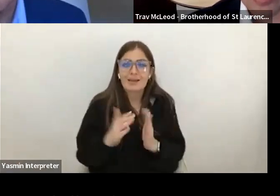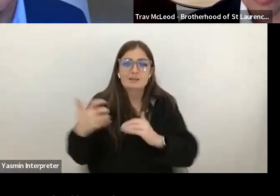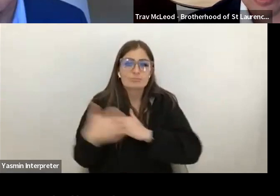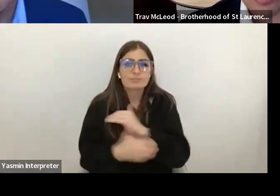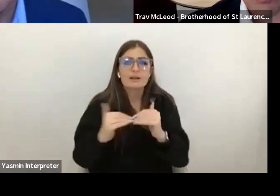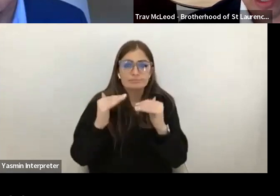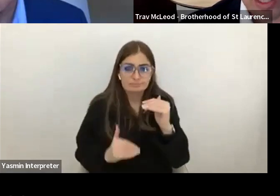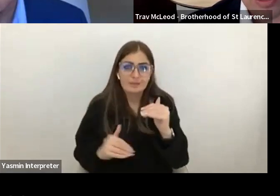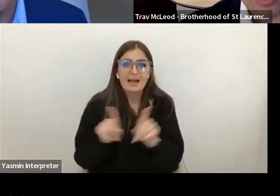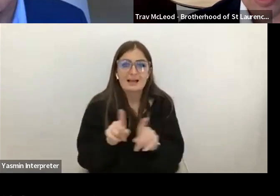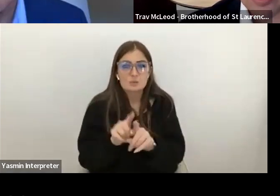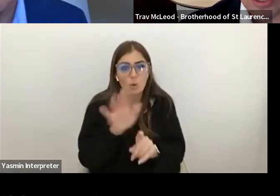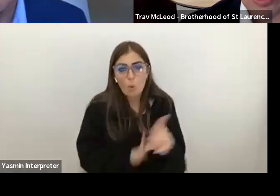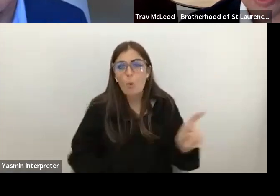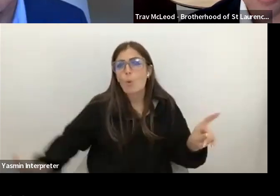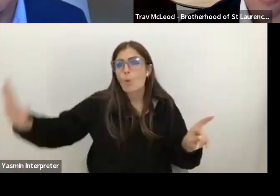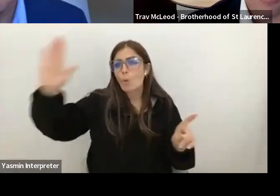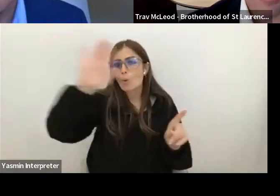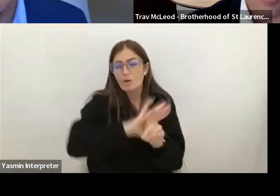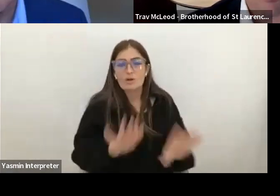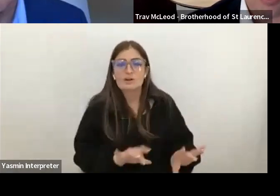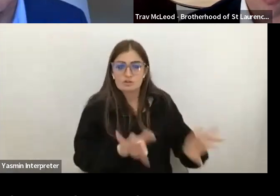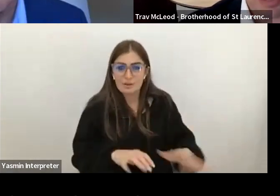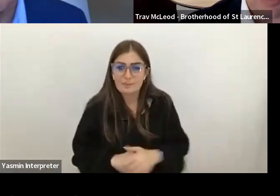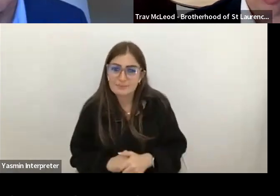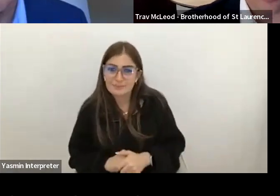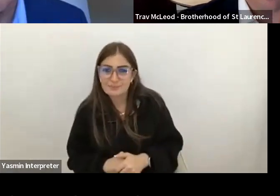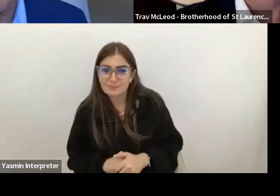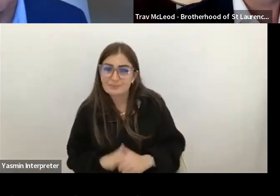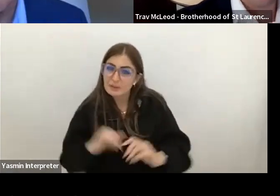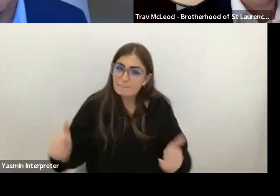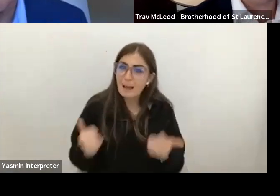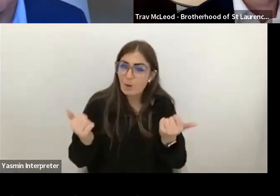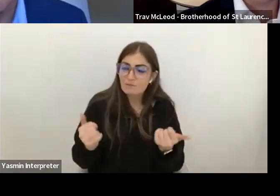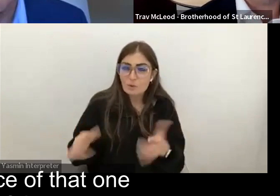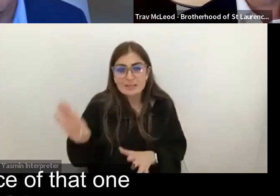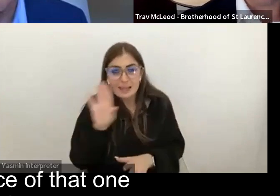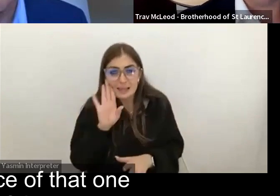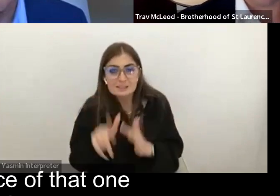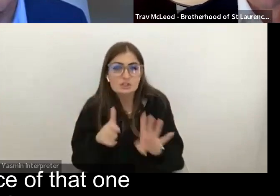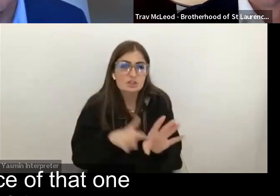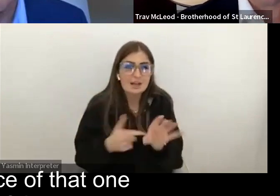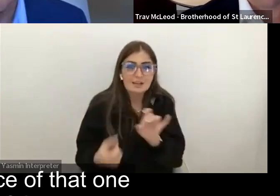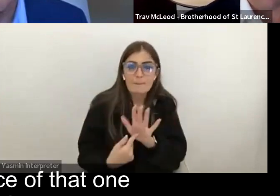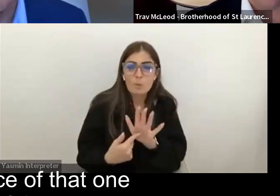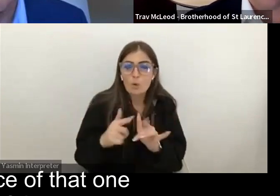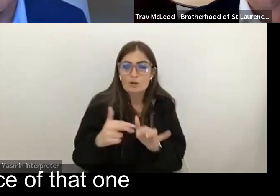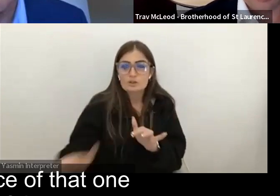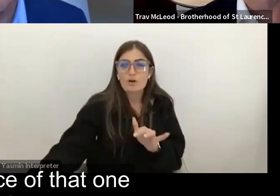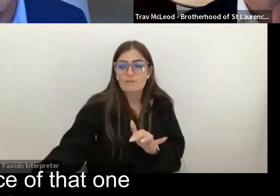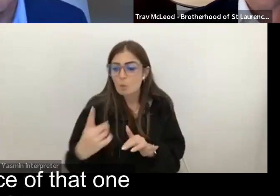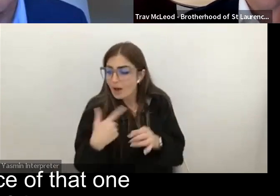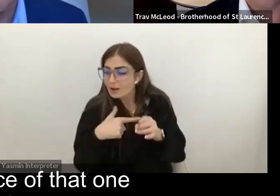disadvantage right around this country. It was powerful to hear about Jay, the importance of that one